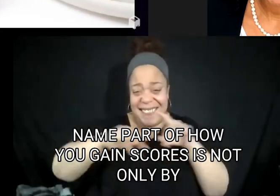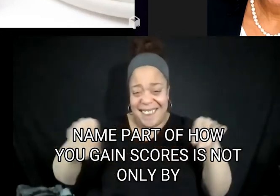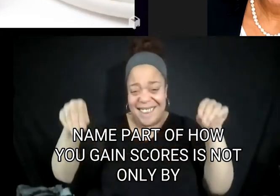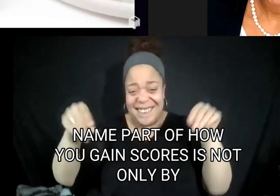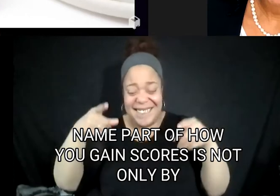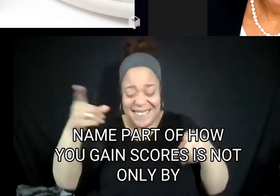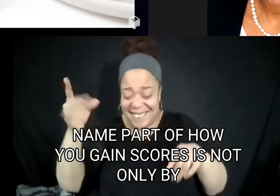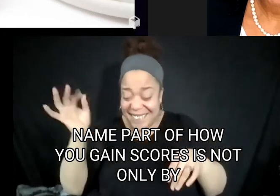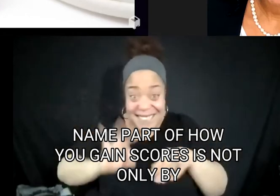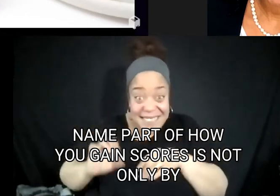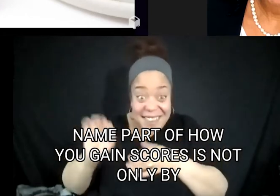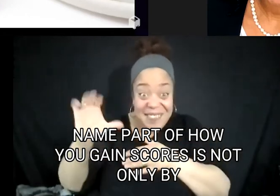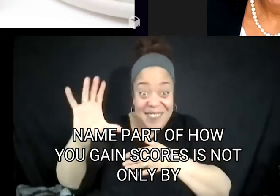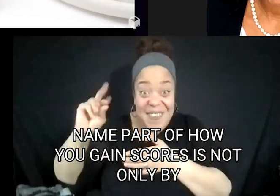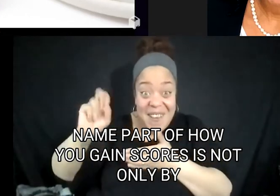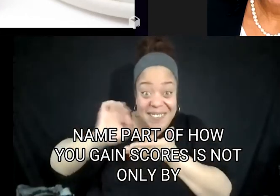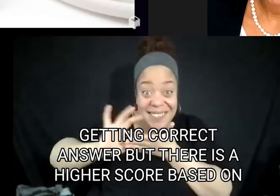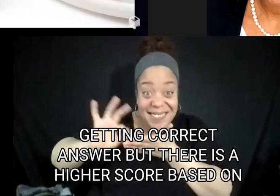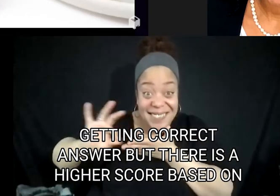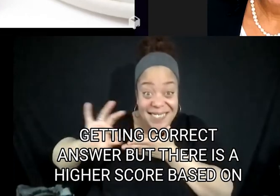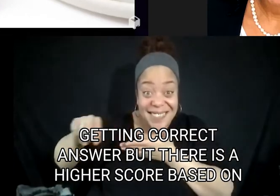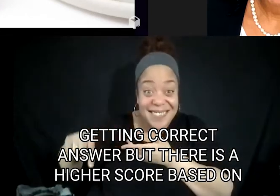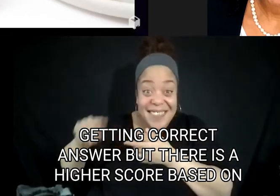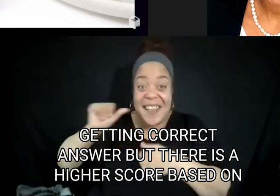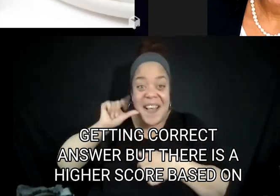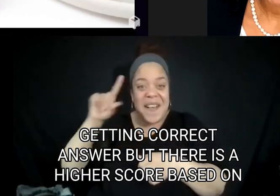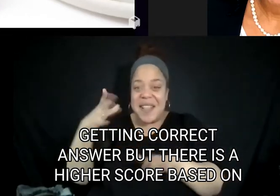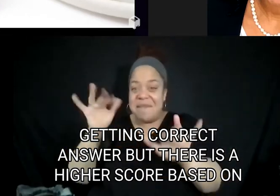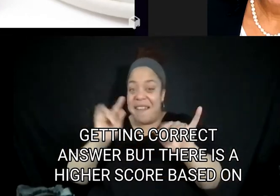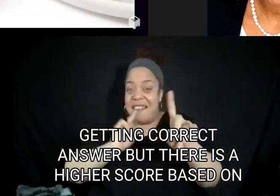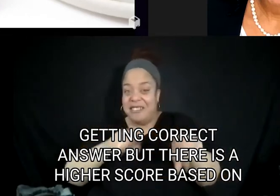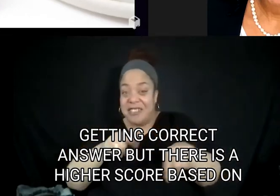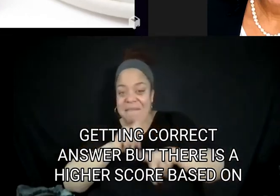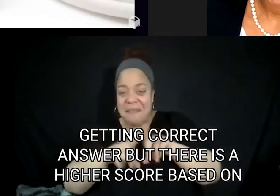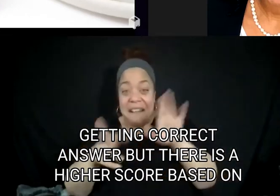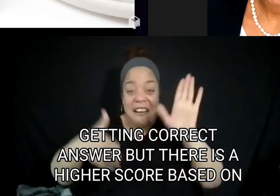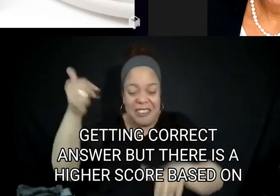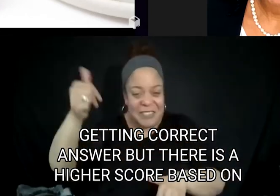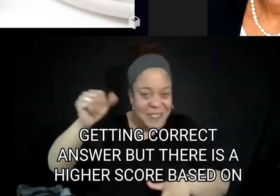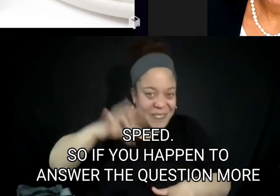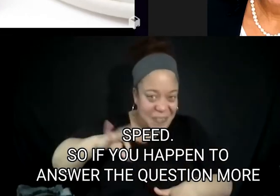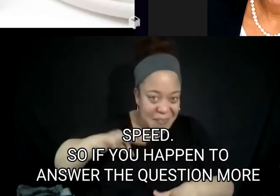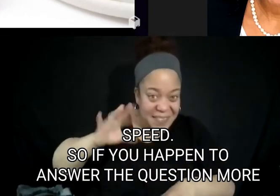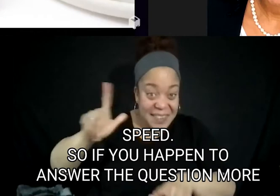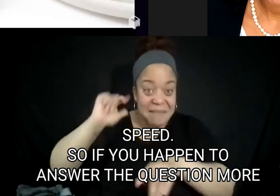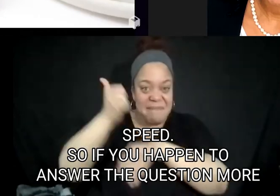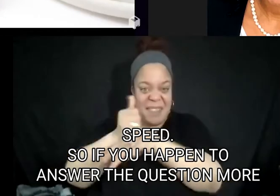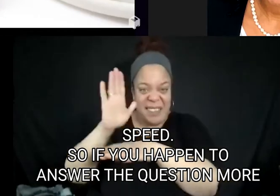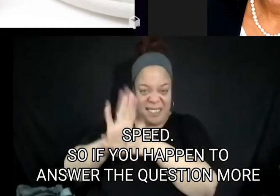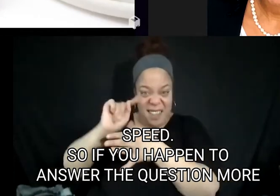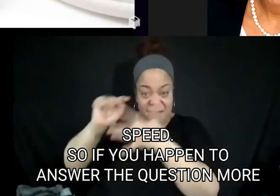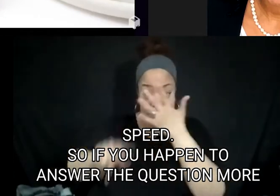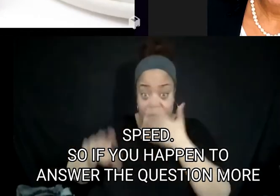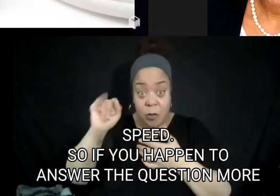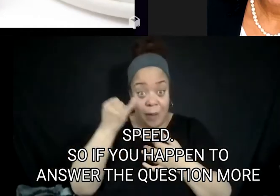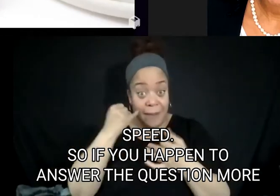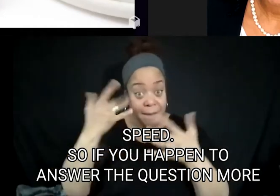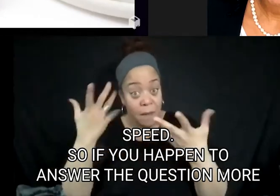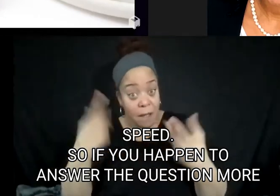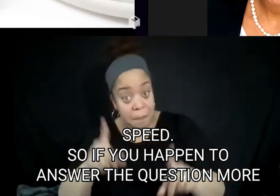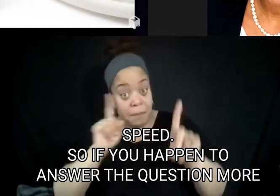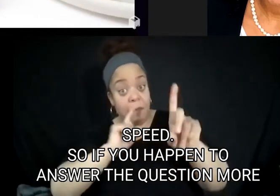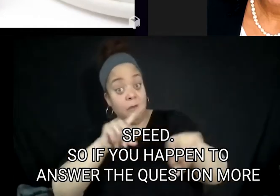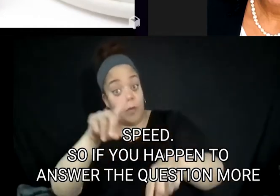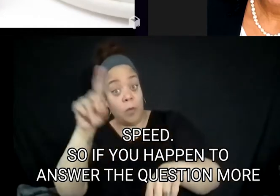speed. So if you happen to answer the question more quickly, you'll get a higher score. So just letting you know. So why don't we try it